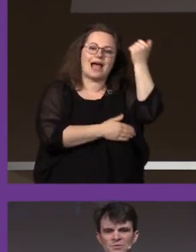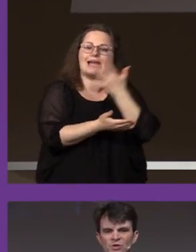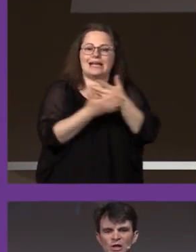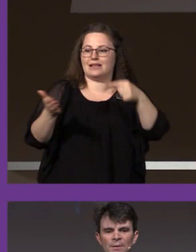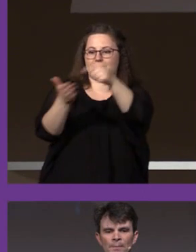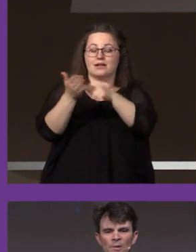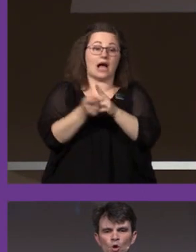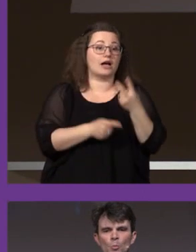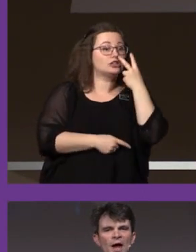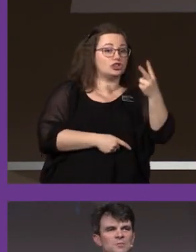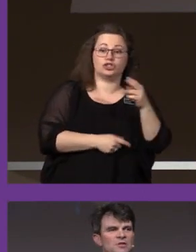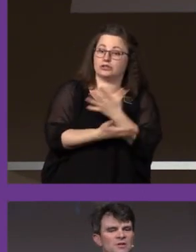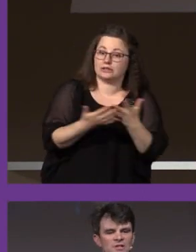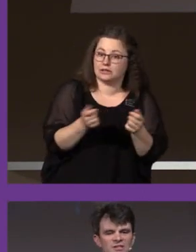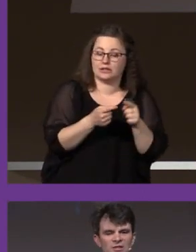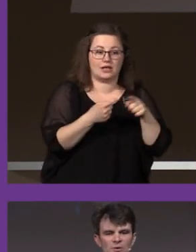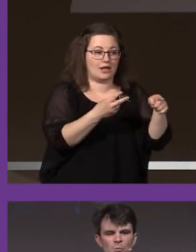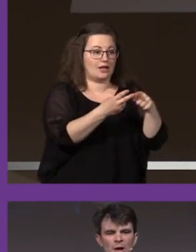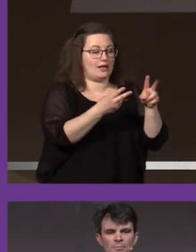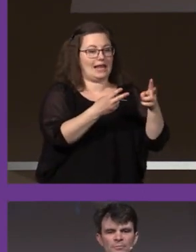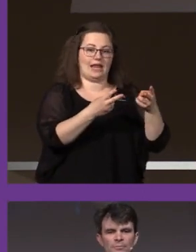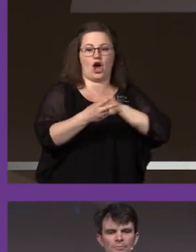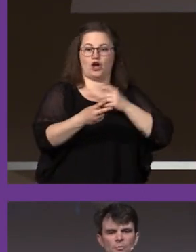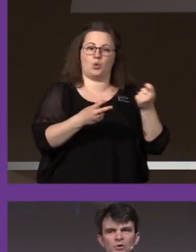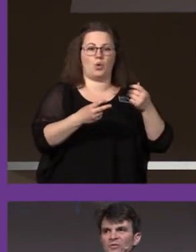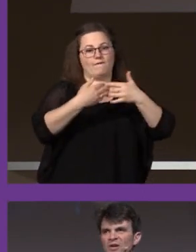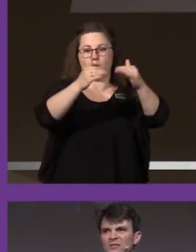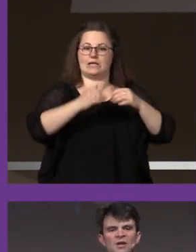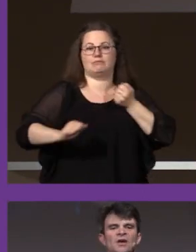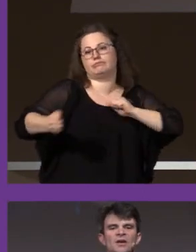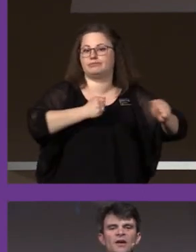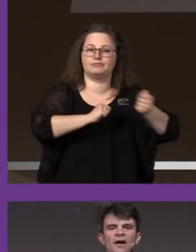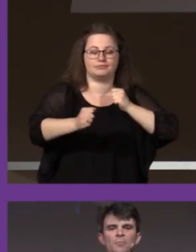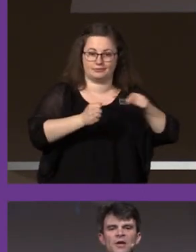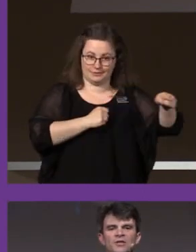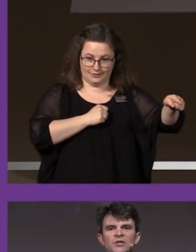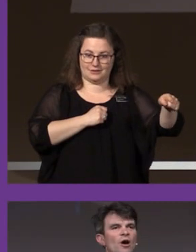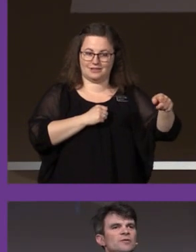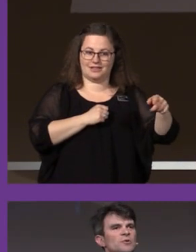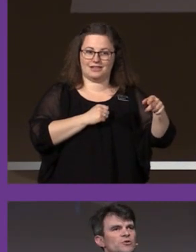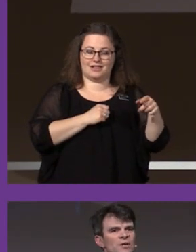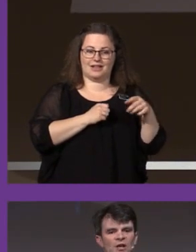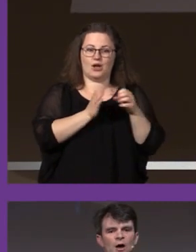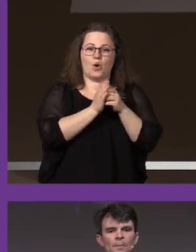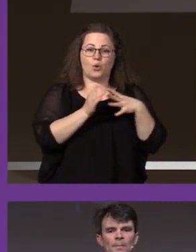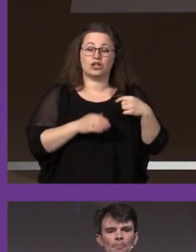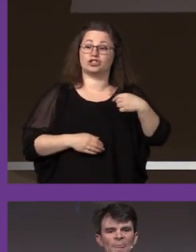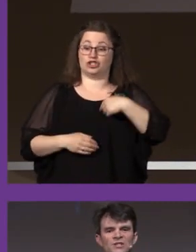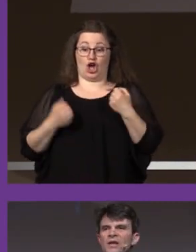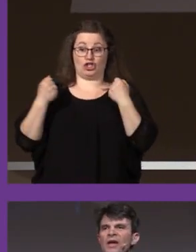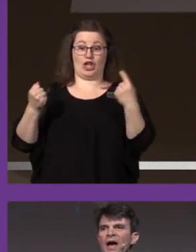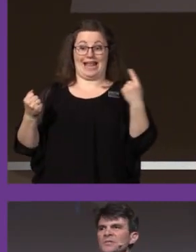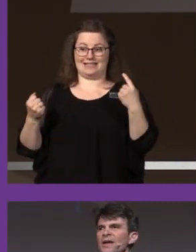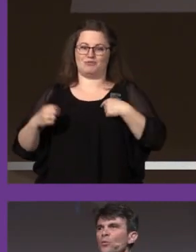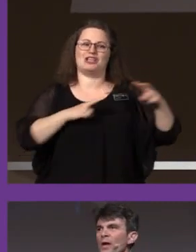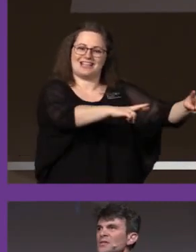phone, perhaps visually, or perhaps with your fingers, because you can't when you're driving along. So